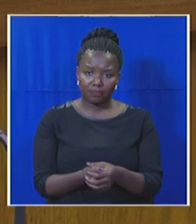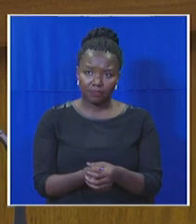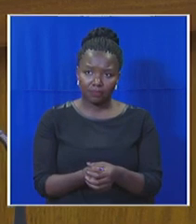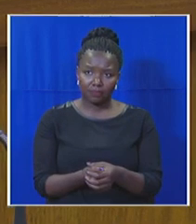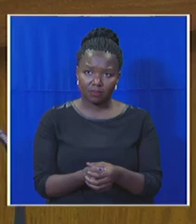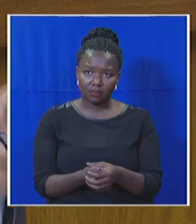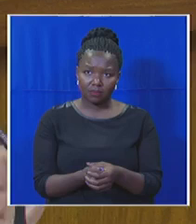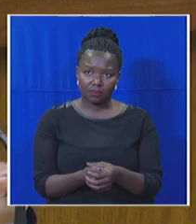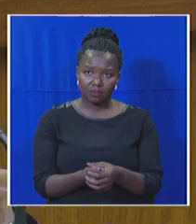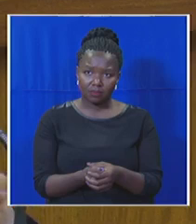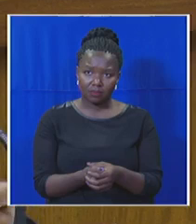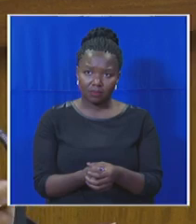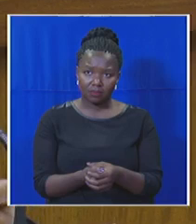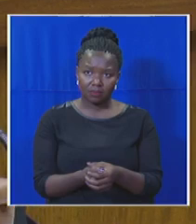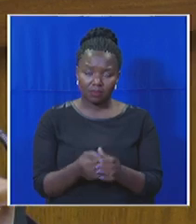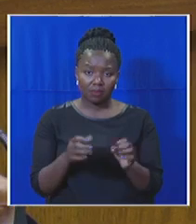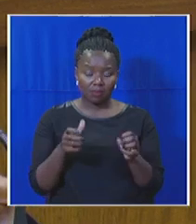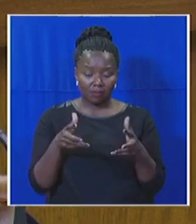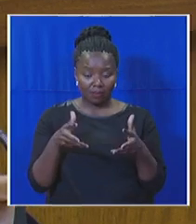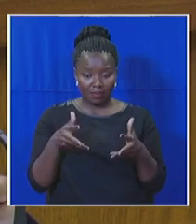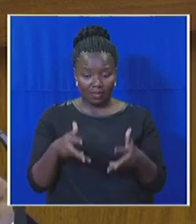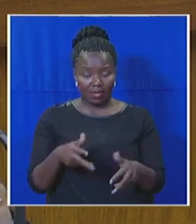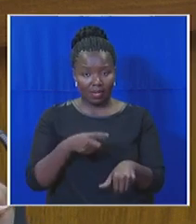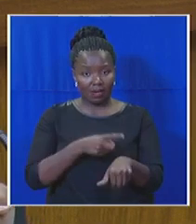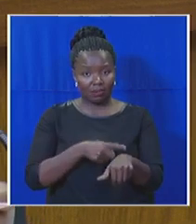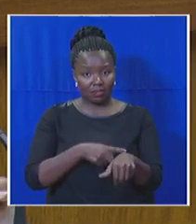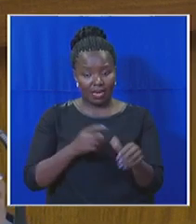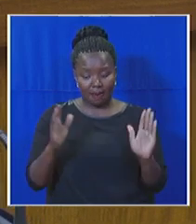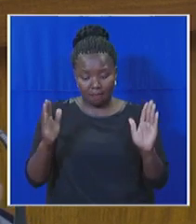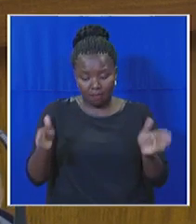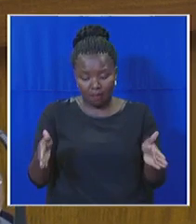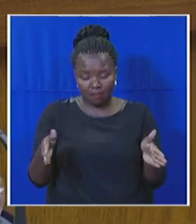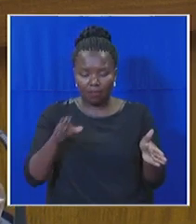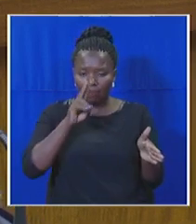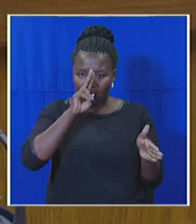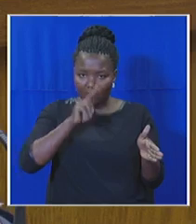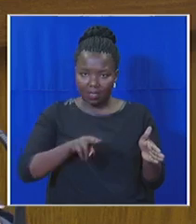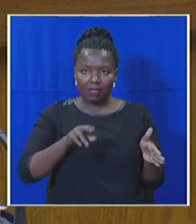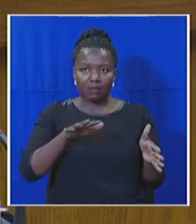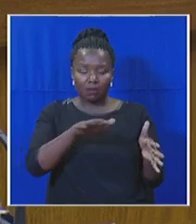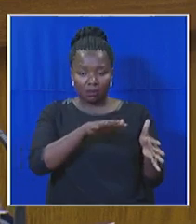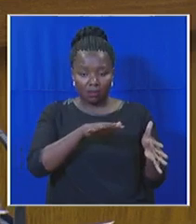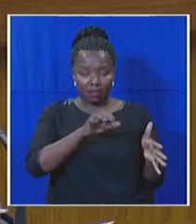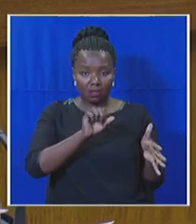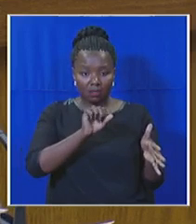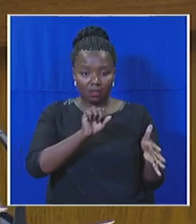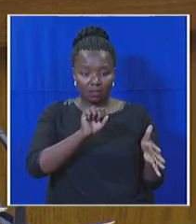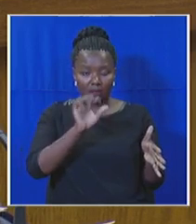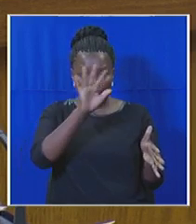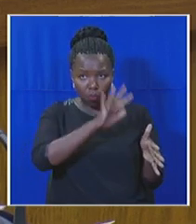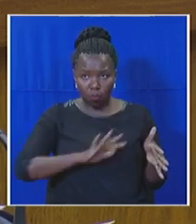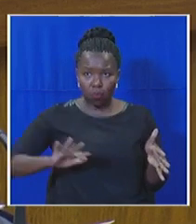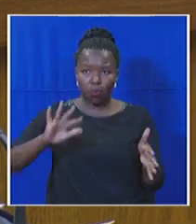this difficult period requires the cooperation of all in the country.